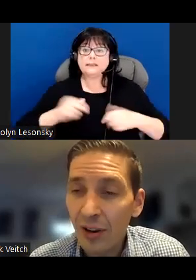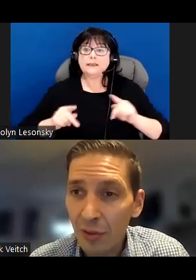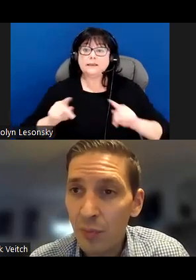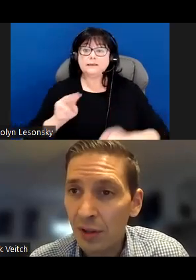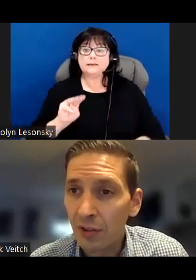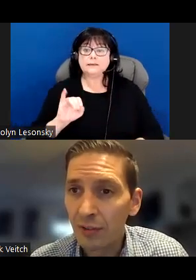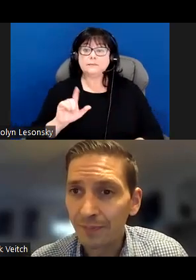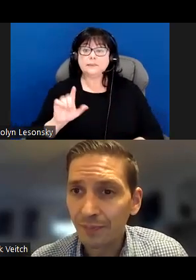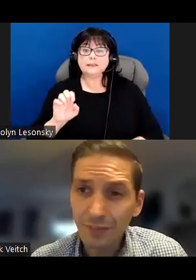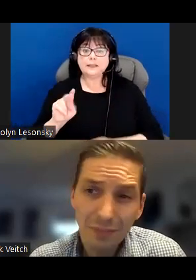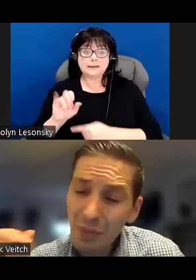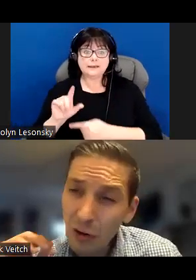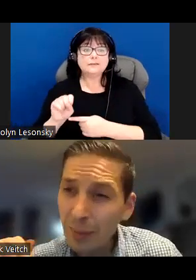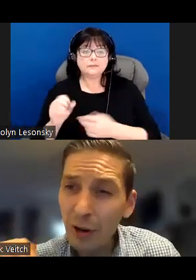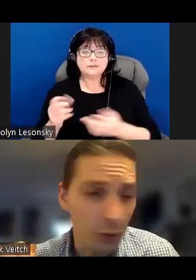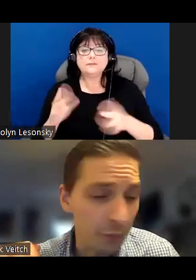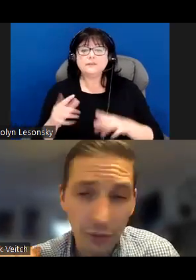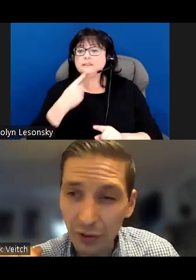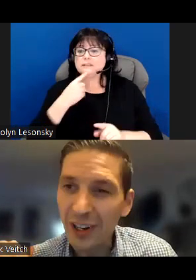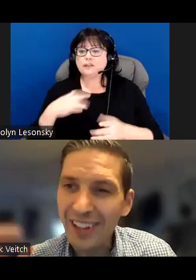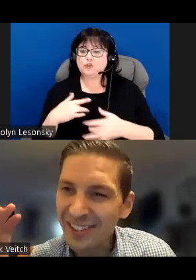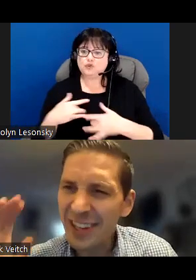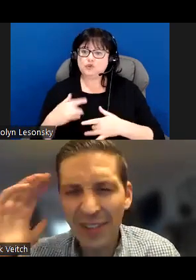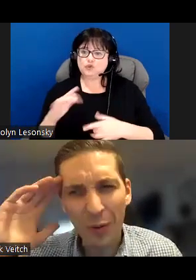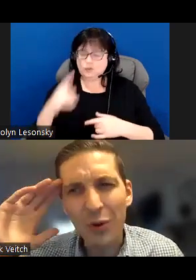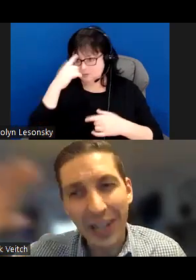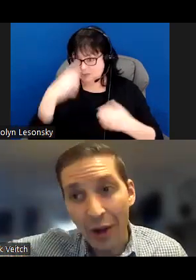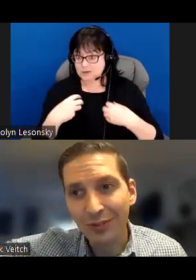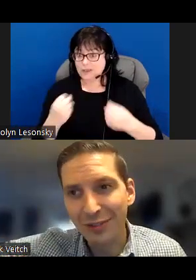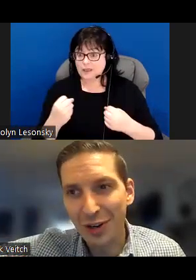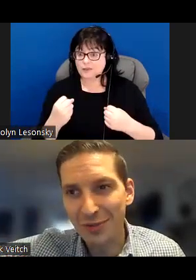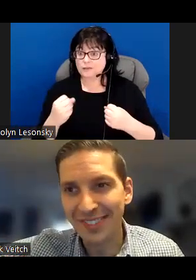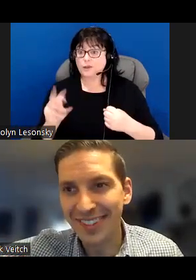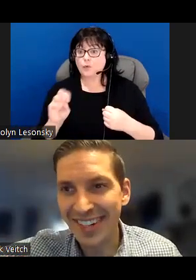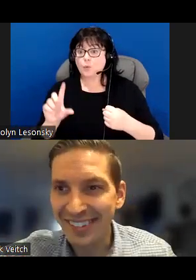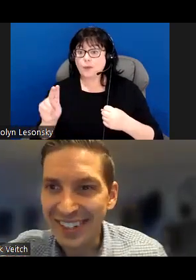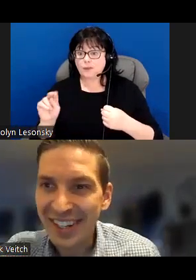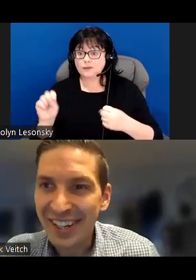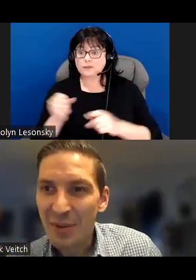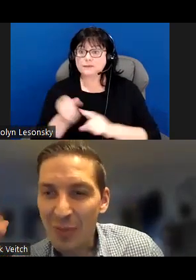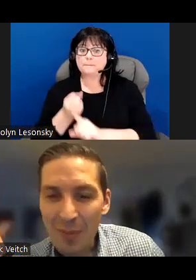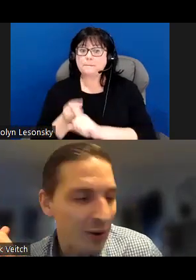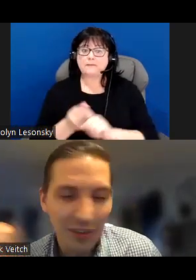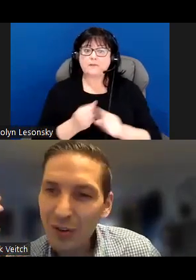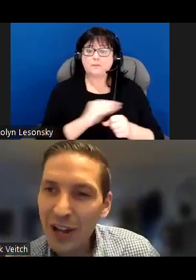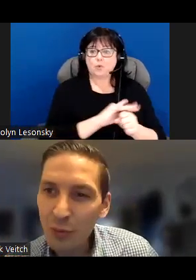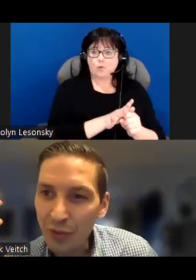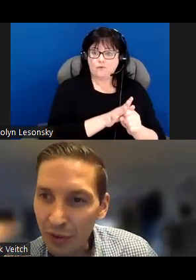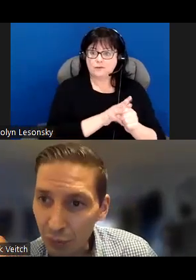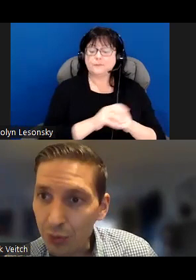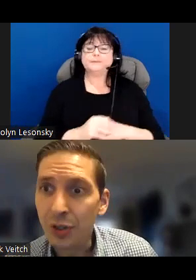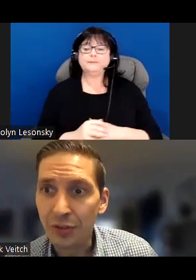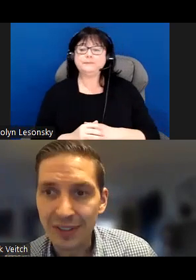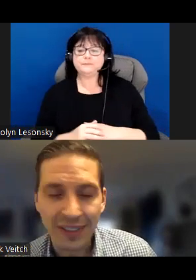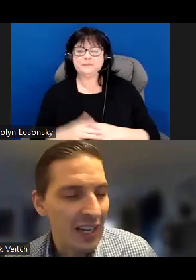would have on their mental health and wellness. I remember as we were moving through, and I like to think of that we're moving out of COVID right now, but I remember sort of